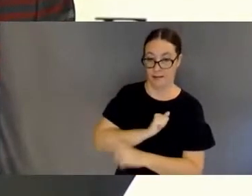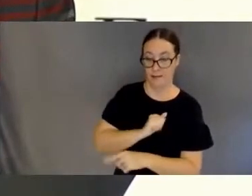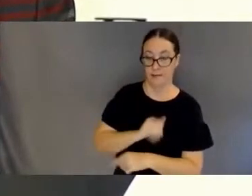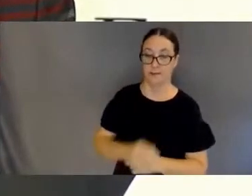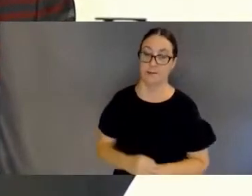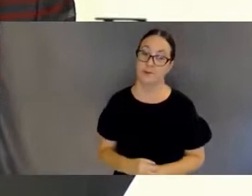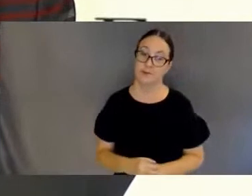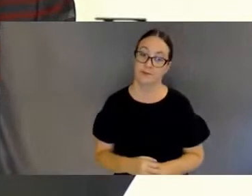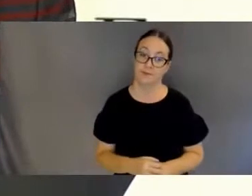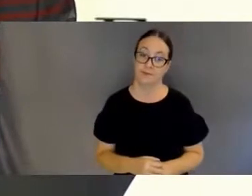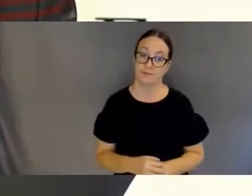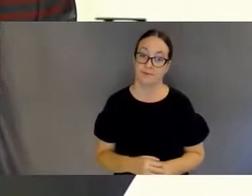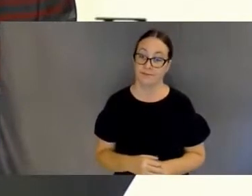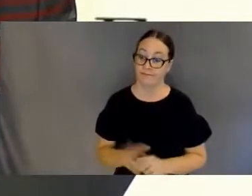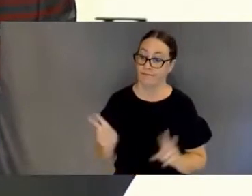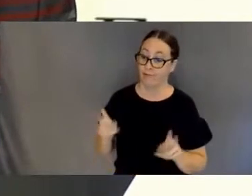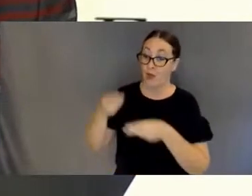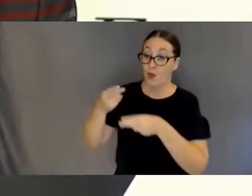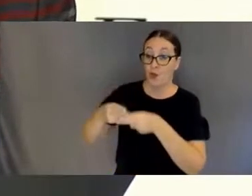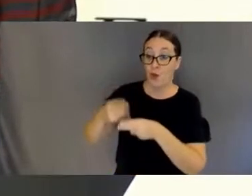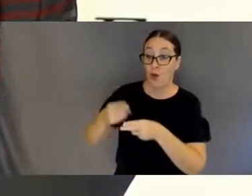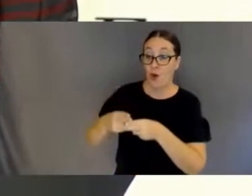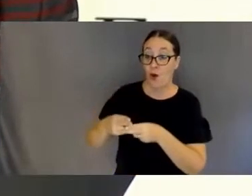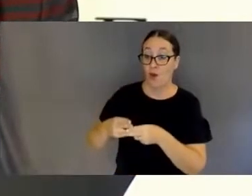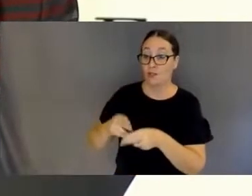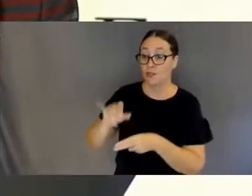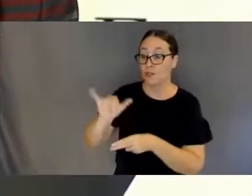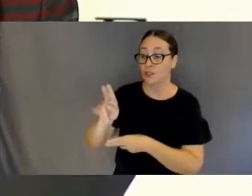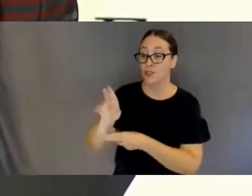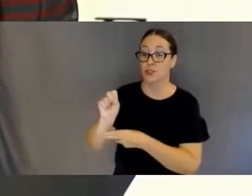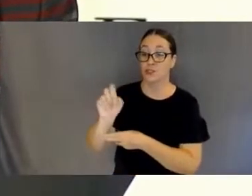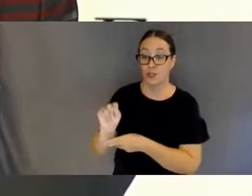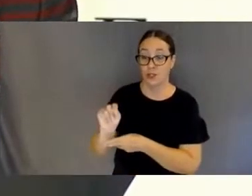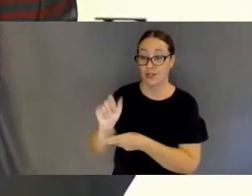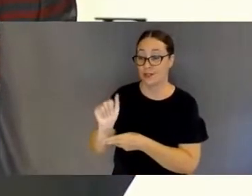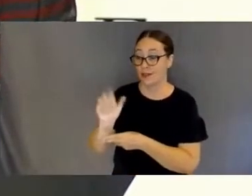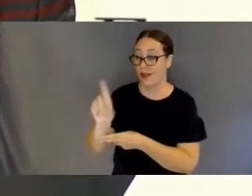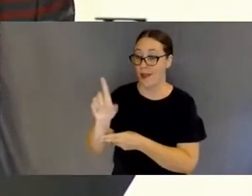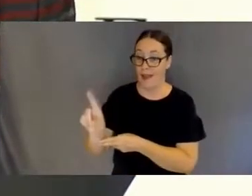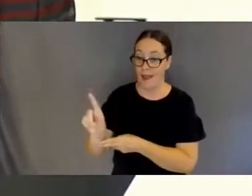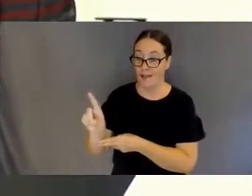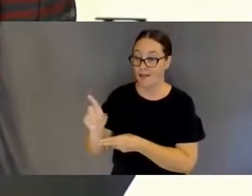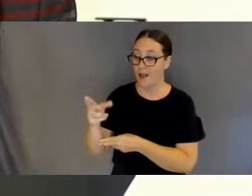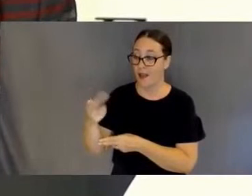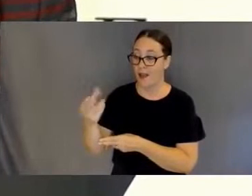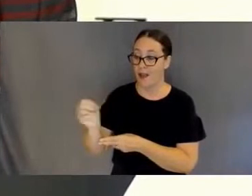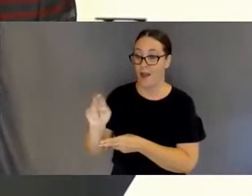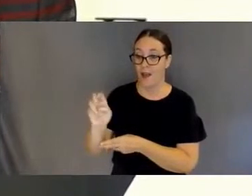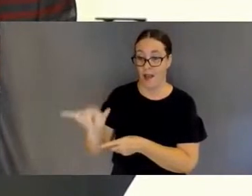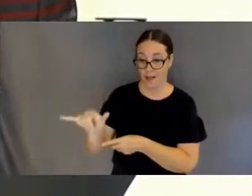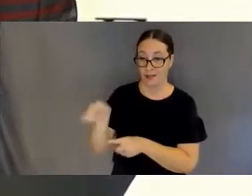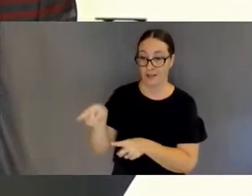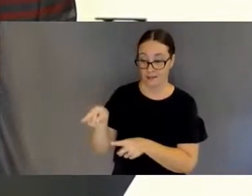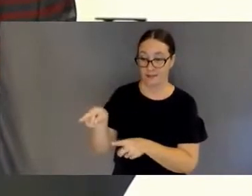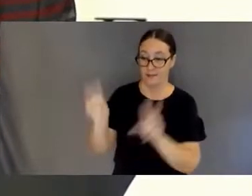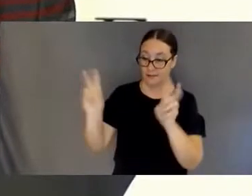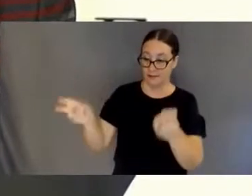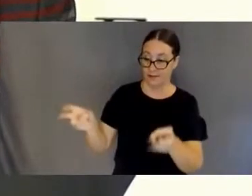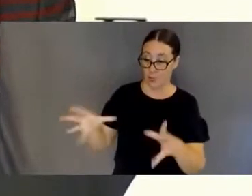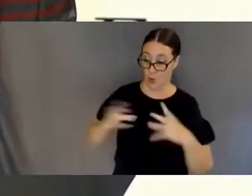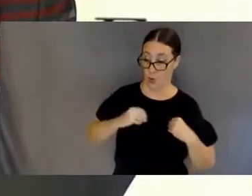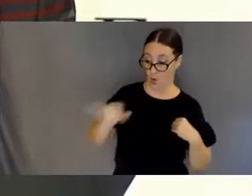Add Honey is its name. Brandy owned the shop. She used to own 3 Just